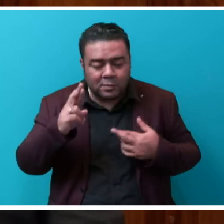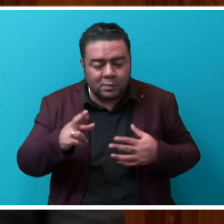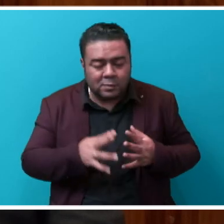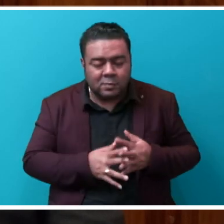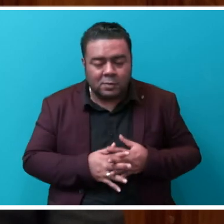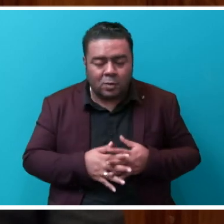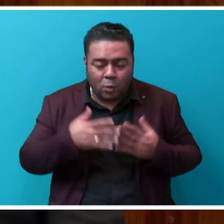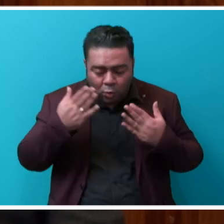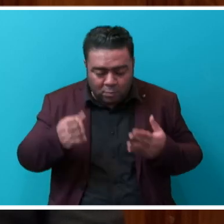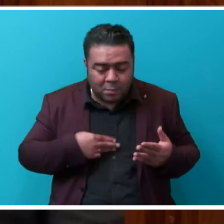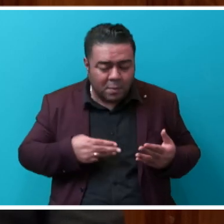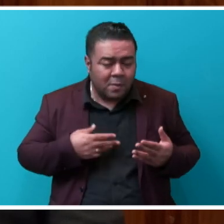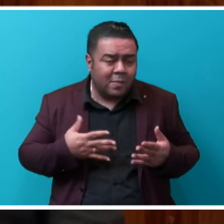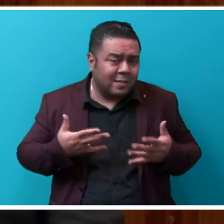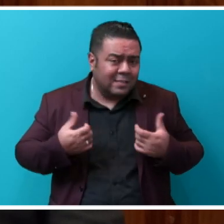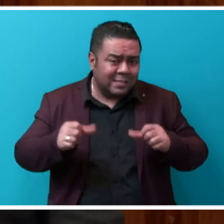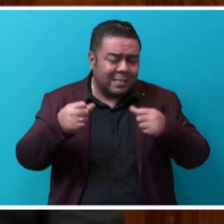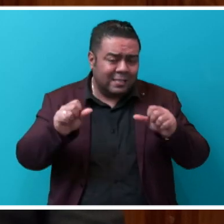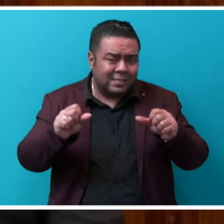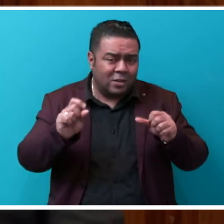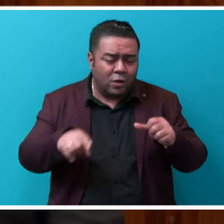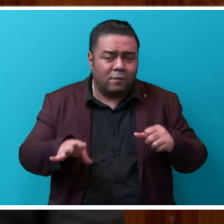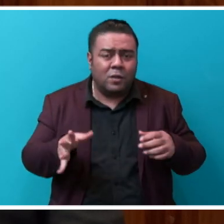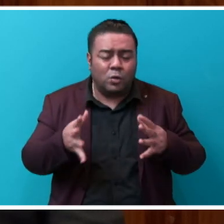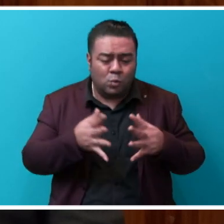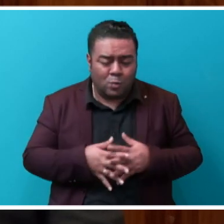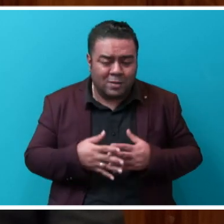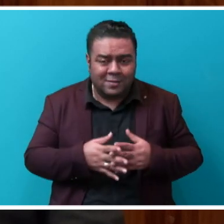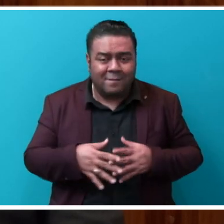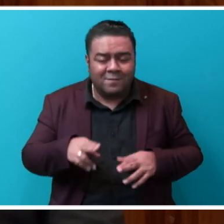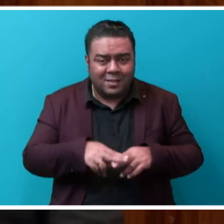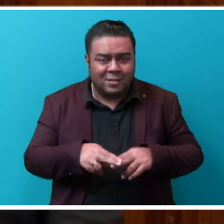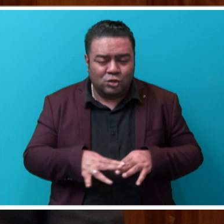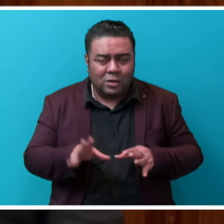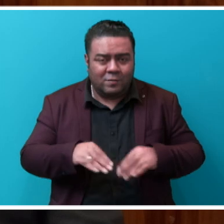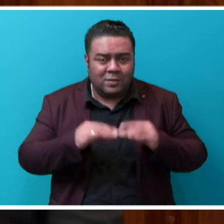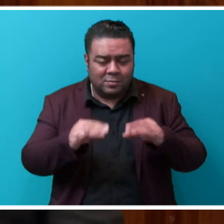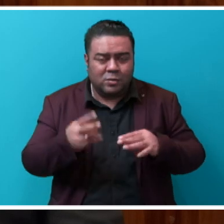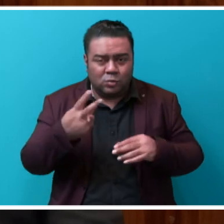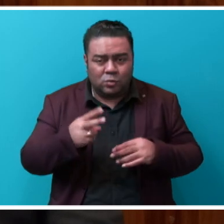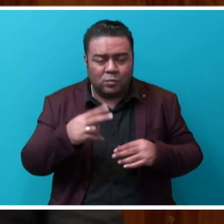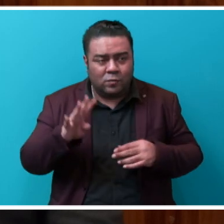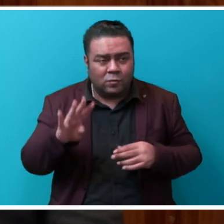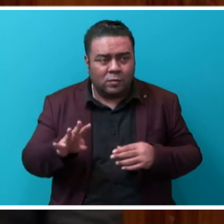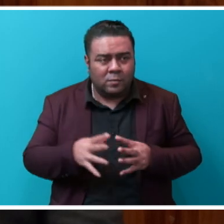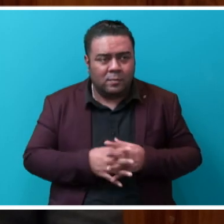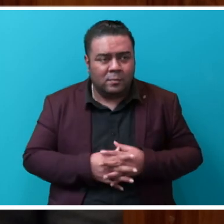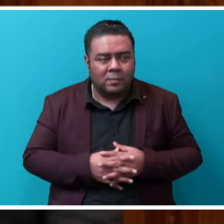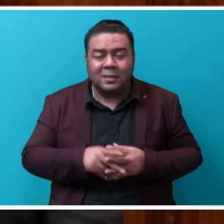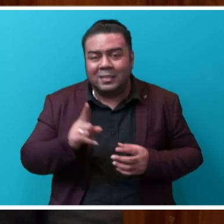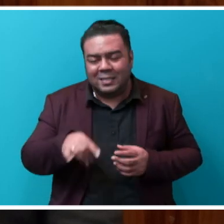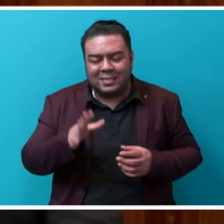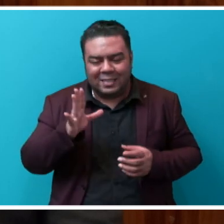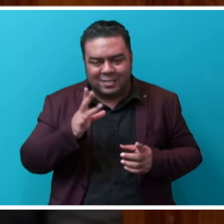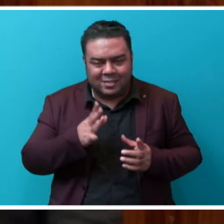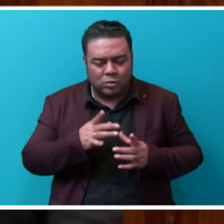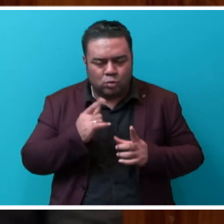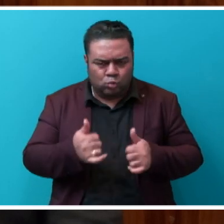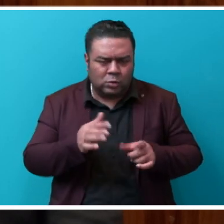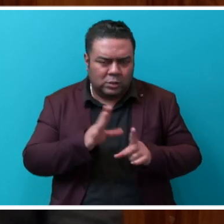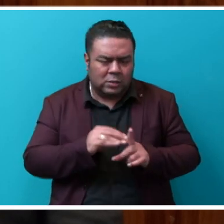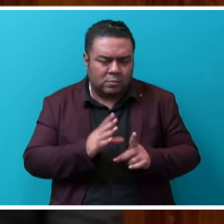honorable members, the success of the US-Fiji Investment and Savings Drive 2024 is a shining example